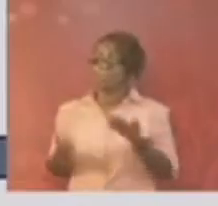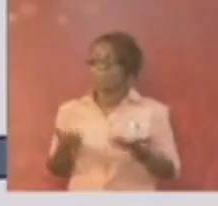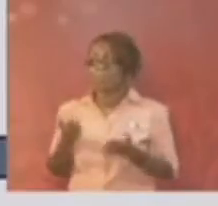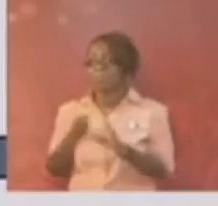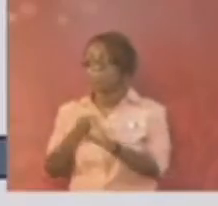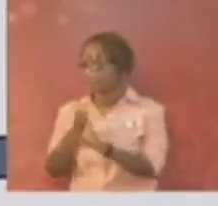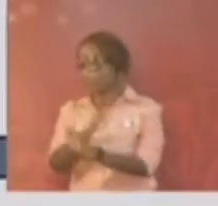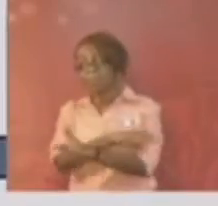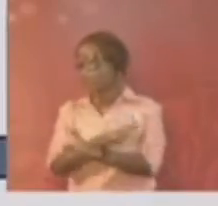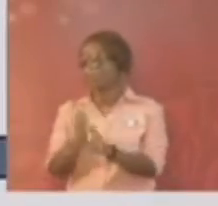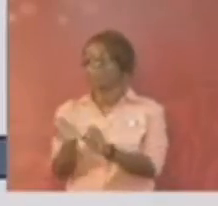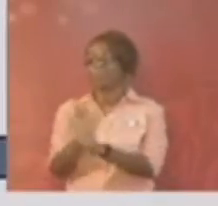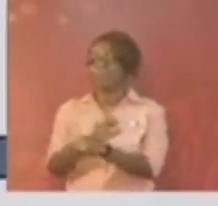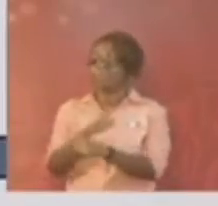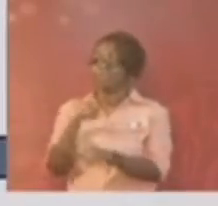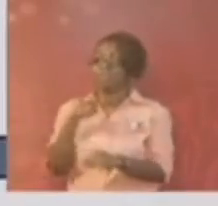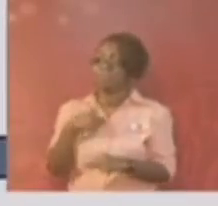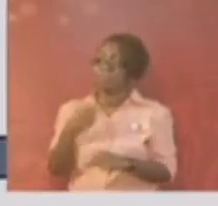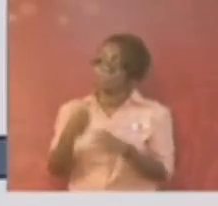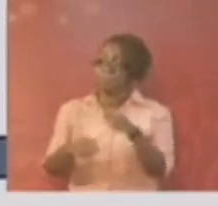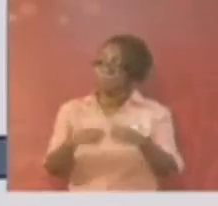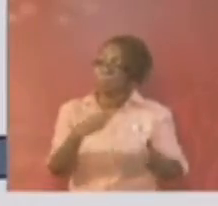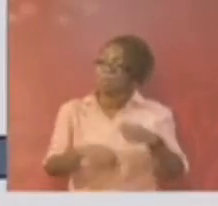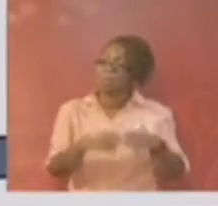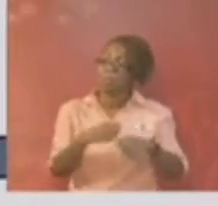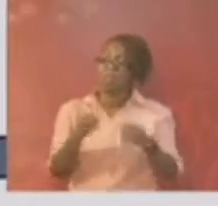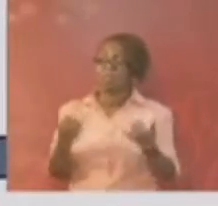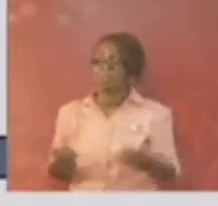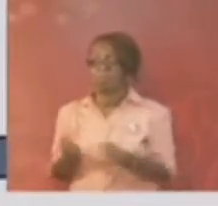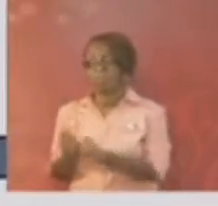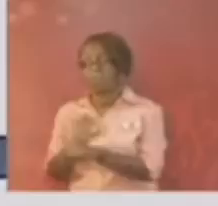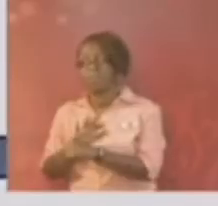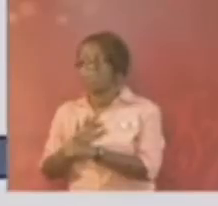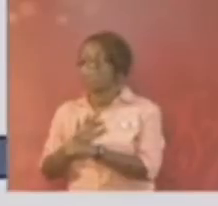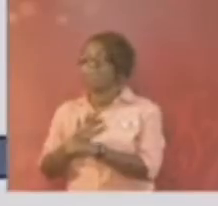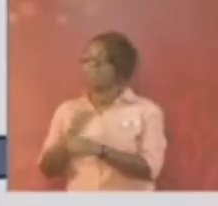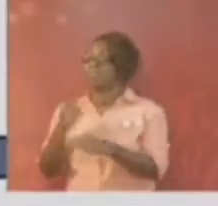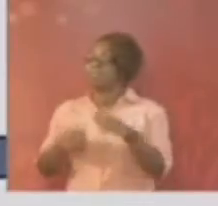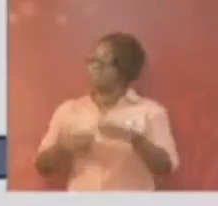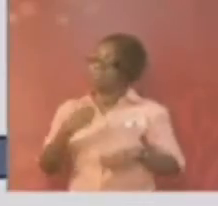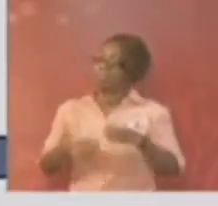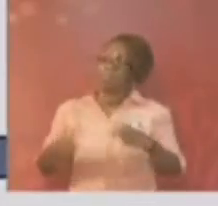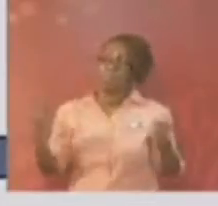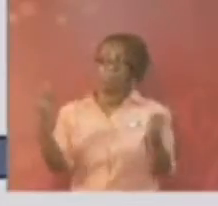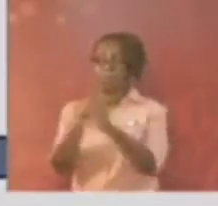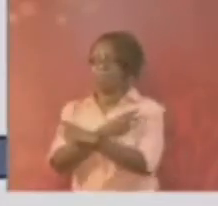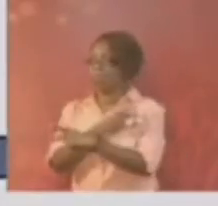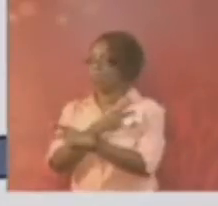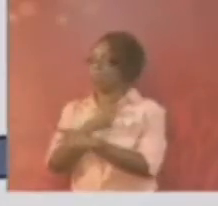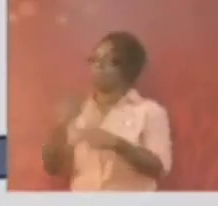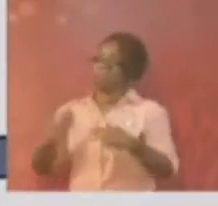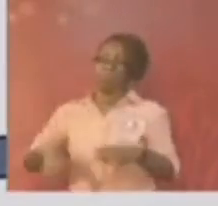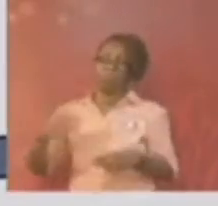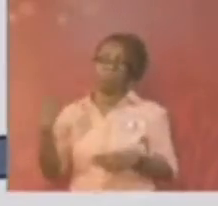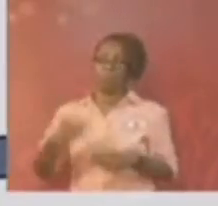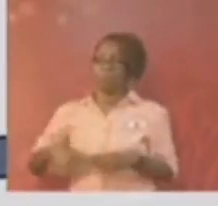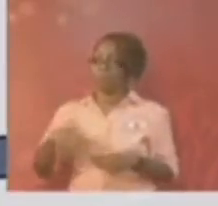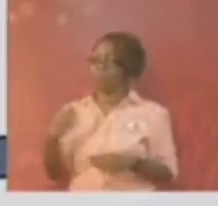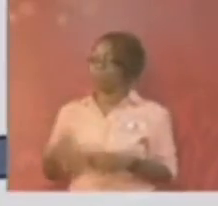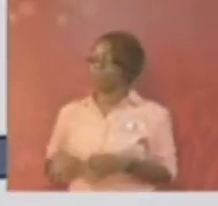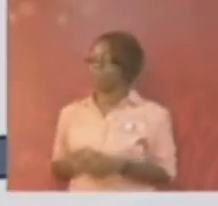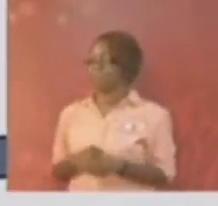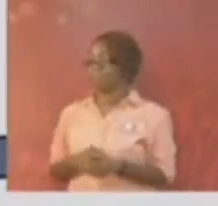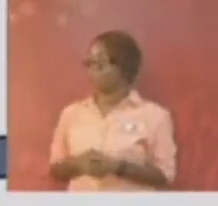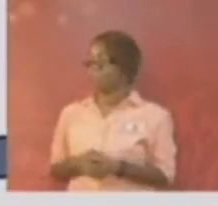the pandemic, but have now become more prominent and more challenging to deal with. So in attempting to